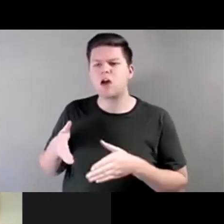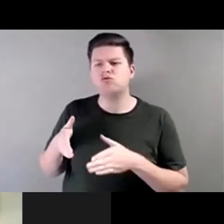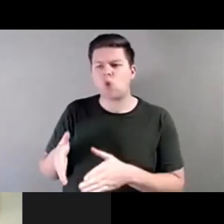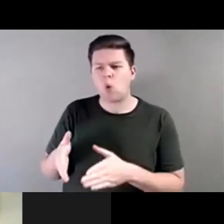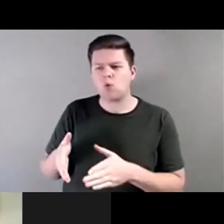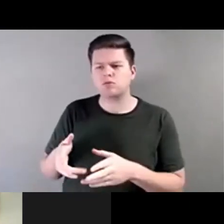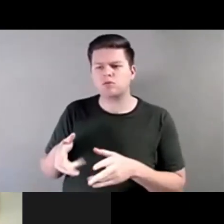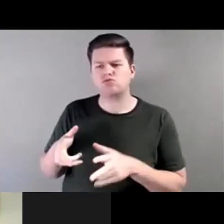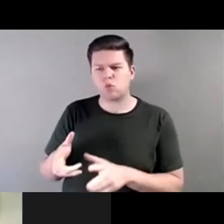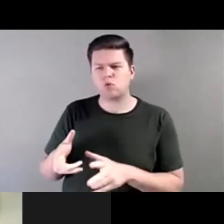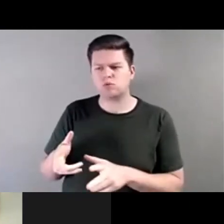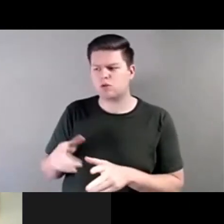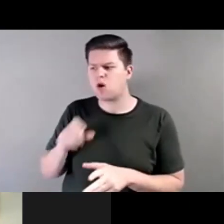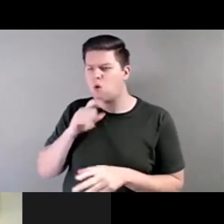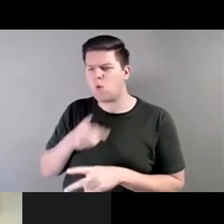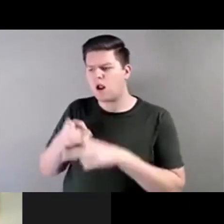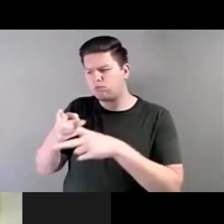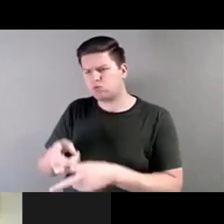them.